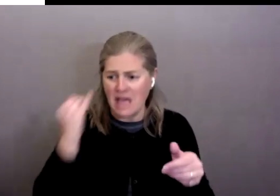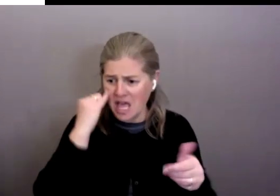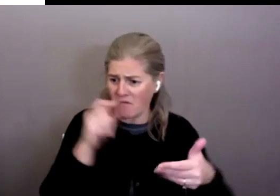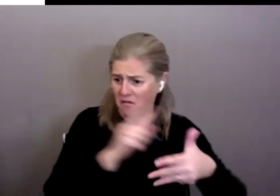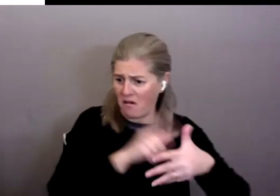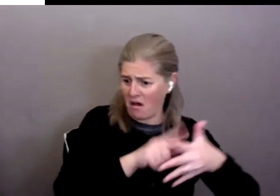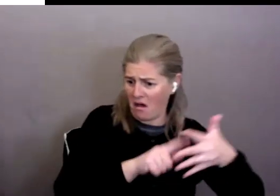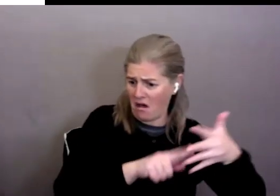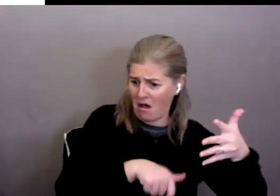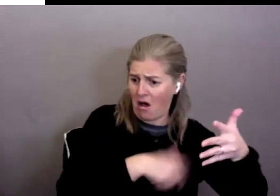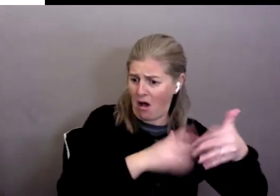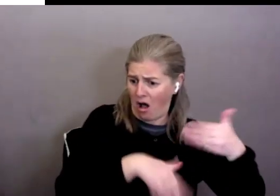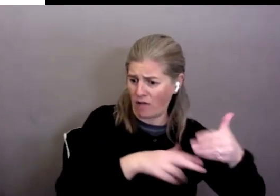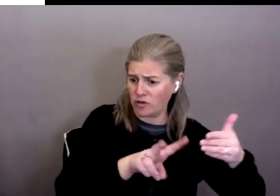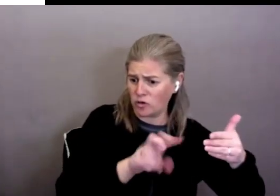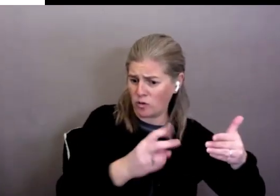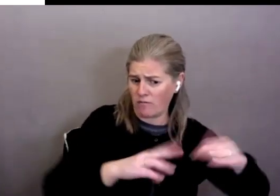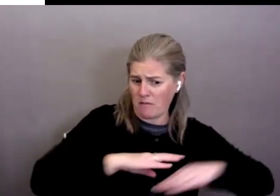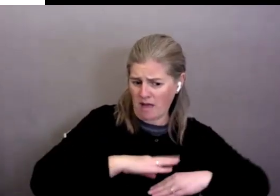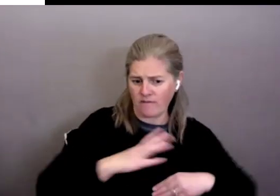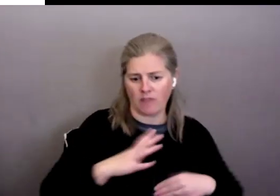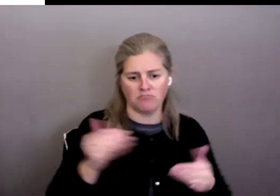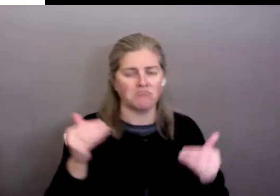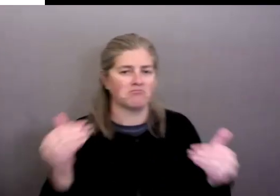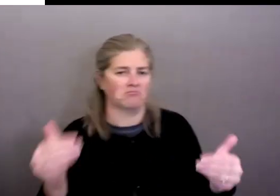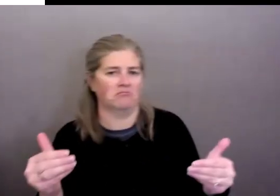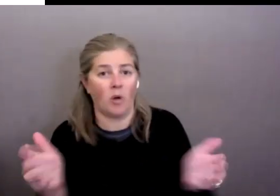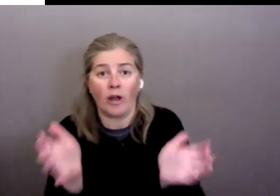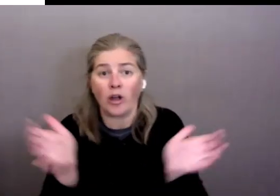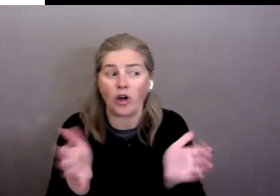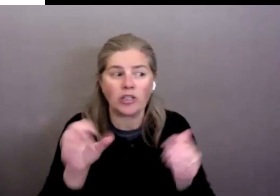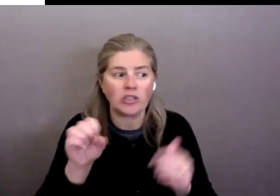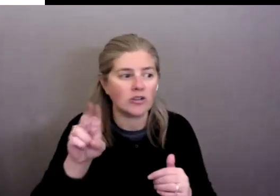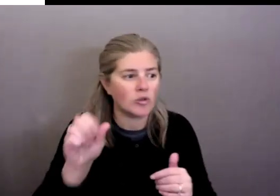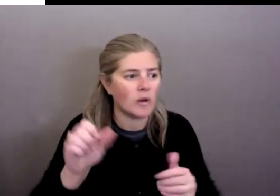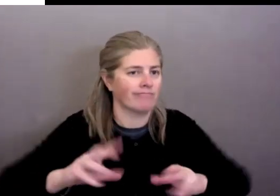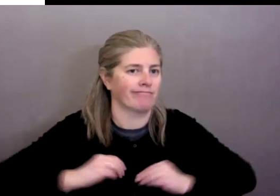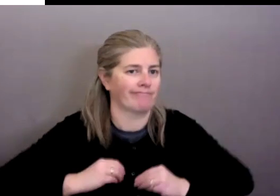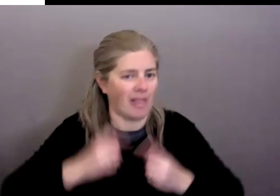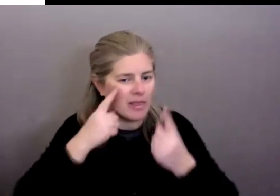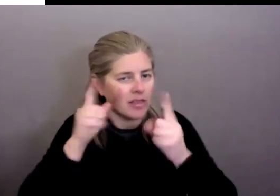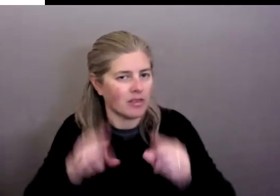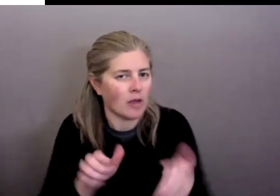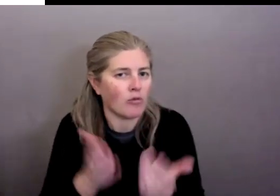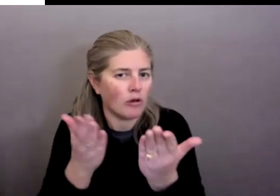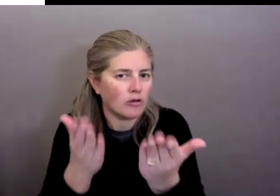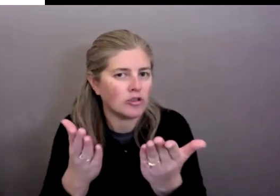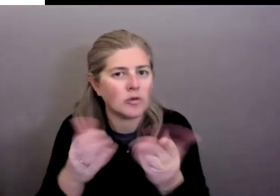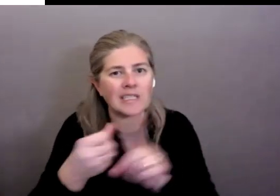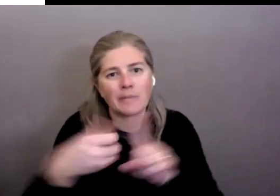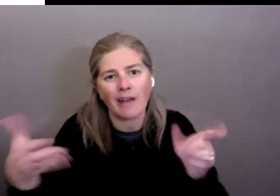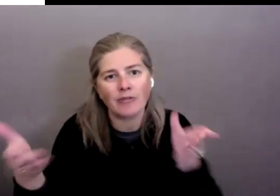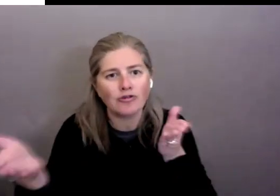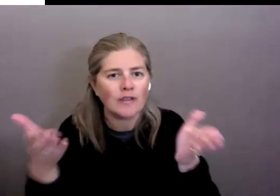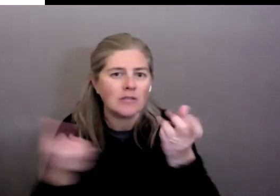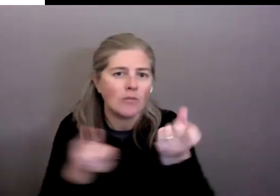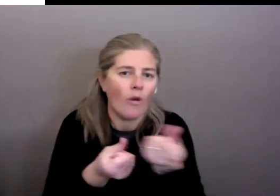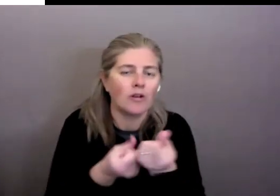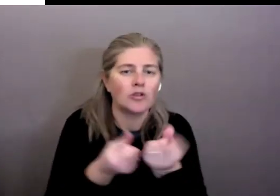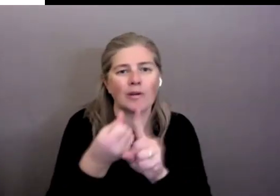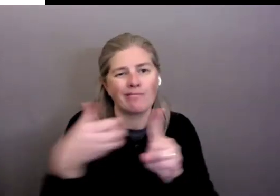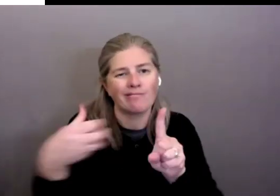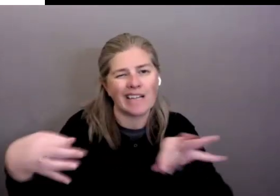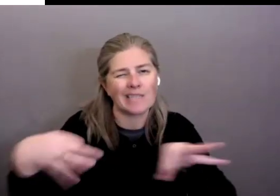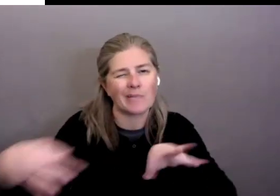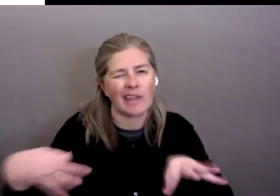met. We encourage SUAs to take this approach to expand services and supports, or otherwise to explain why they